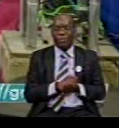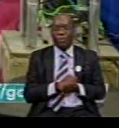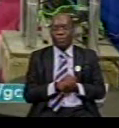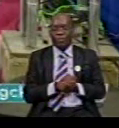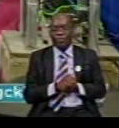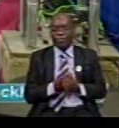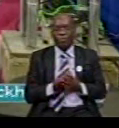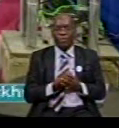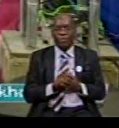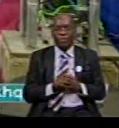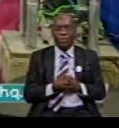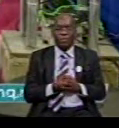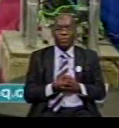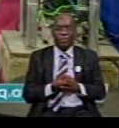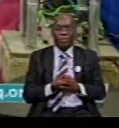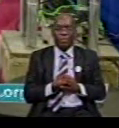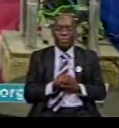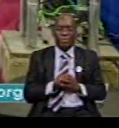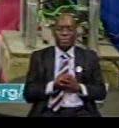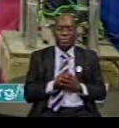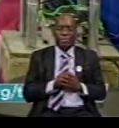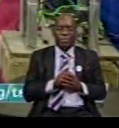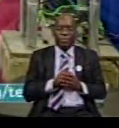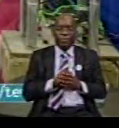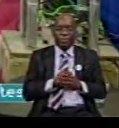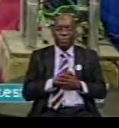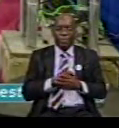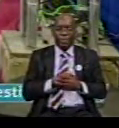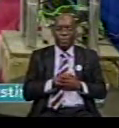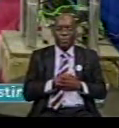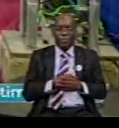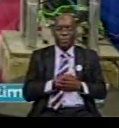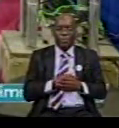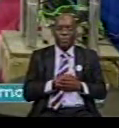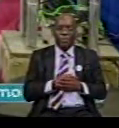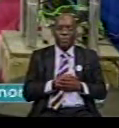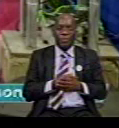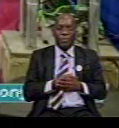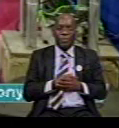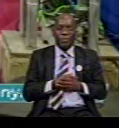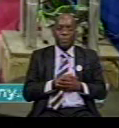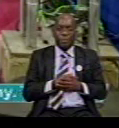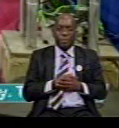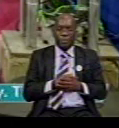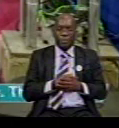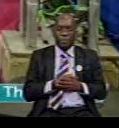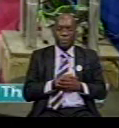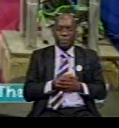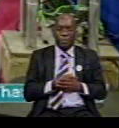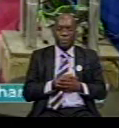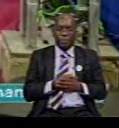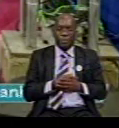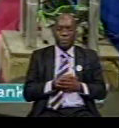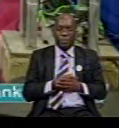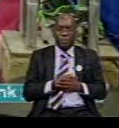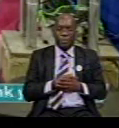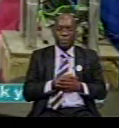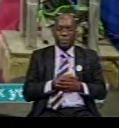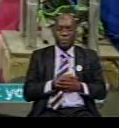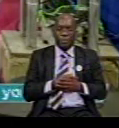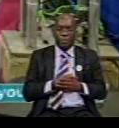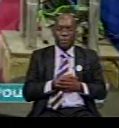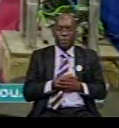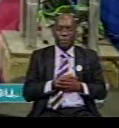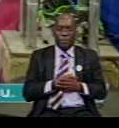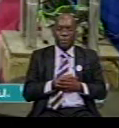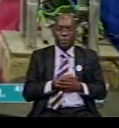see clearly before. And even one time when he goes to farm, he could fall down on the way because he could not see. But